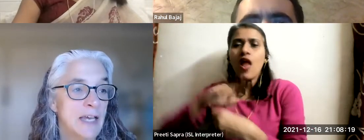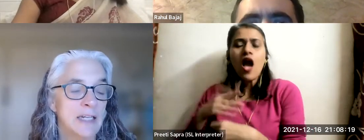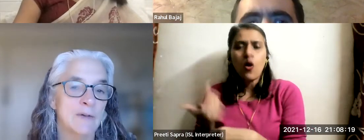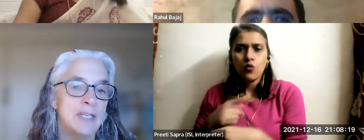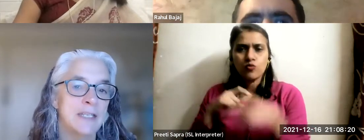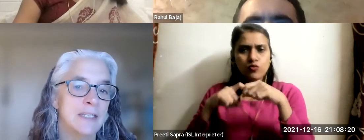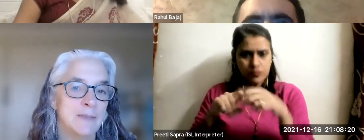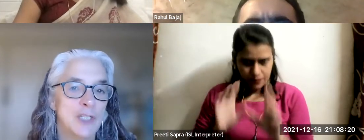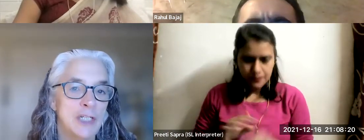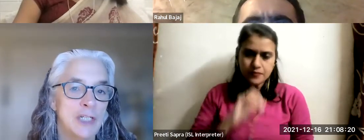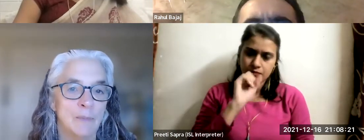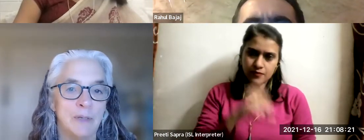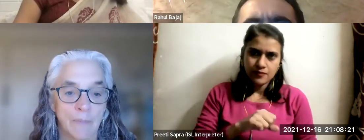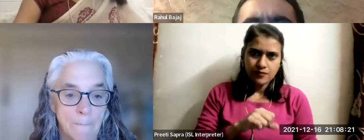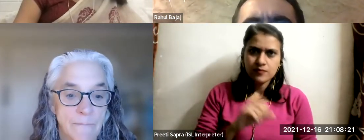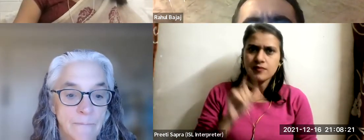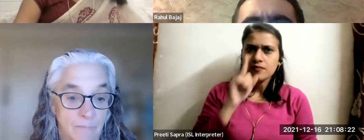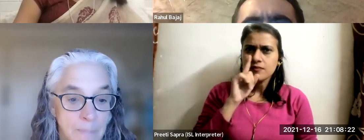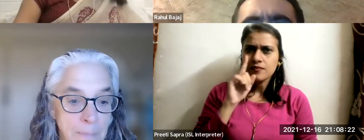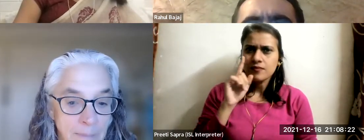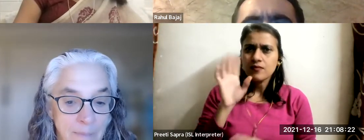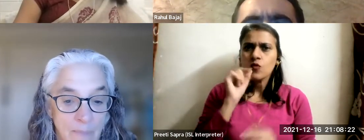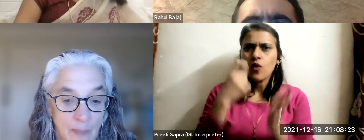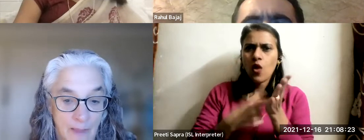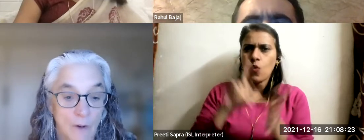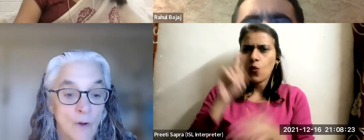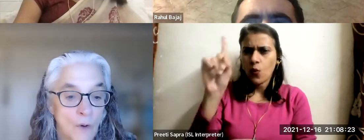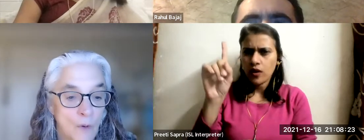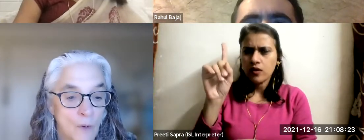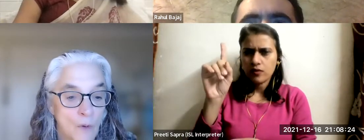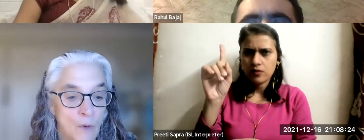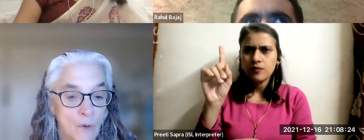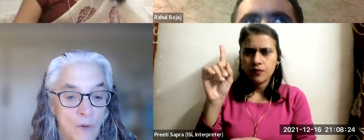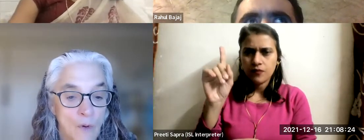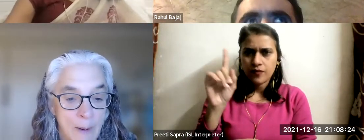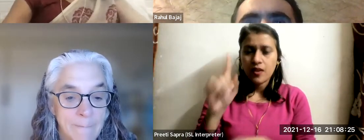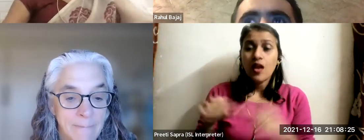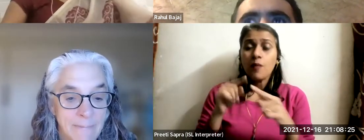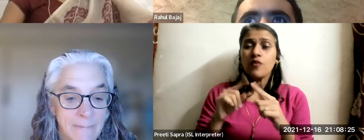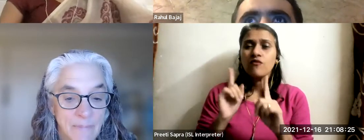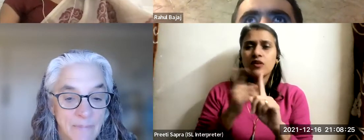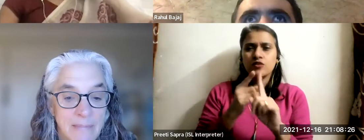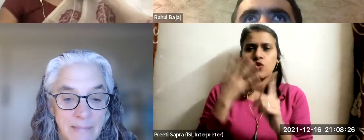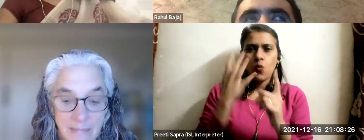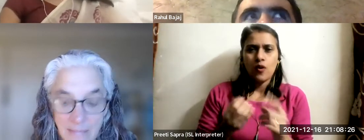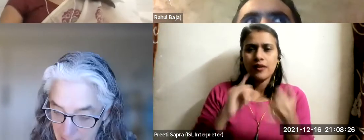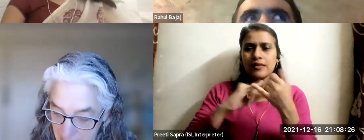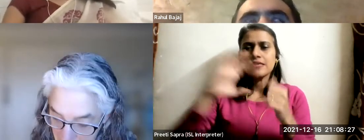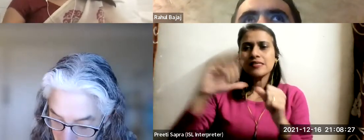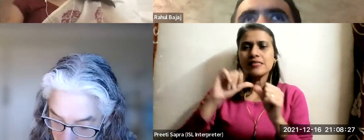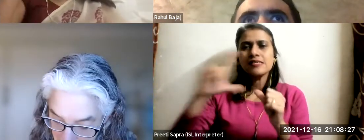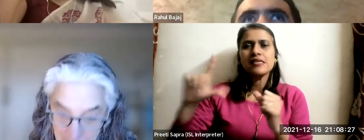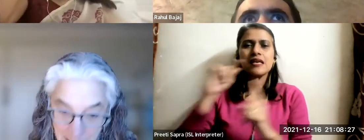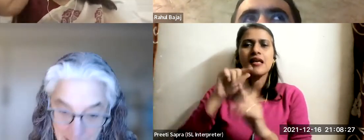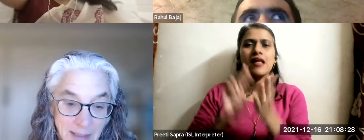just say, and I always say this, especially so just Lainey, if I could just press you a little on the scaling component of it. I guess the question is also that, like,